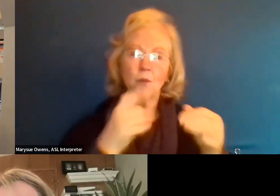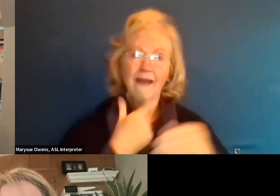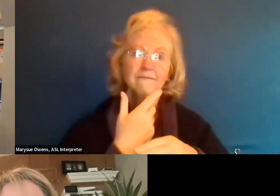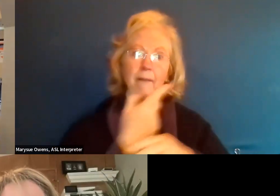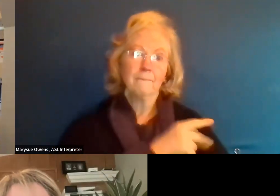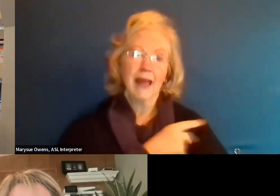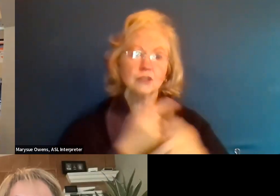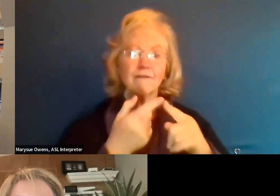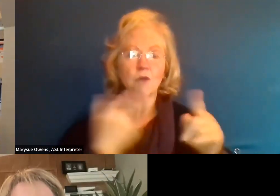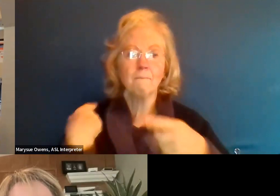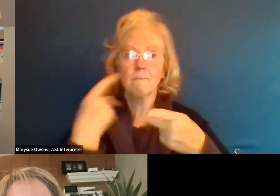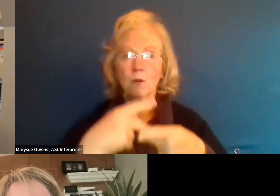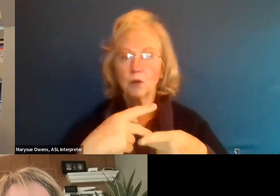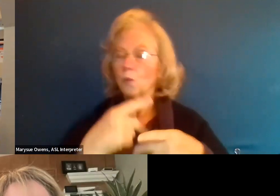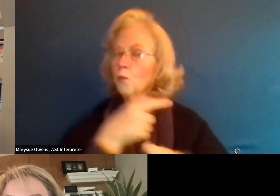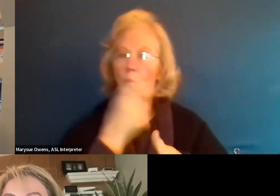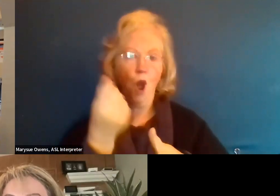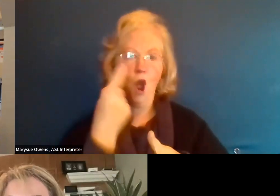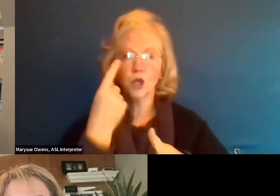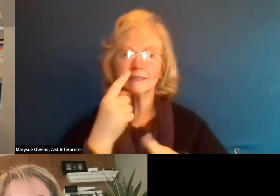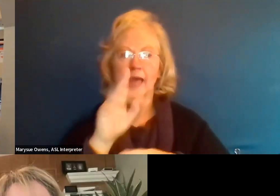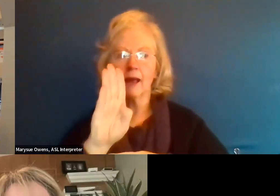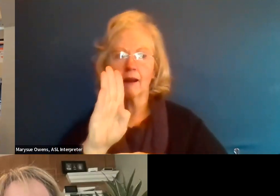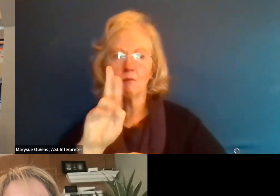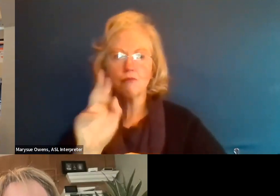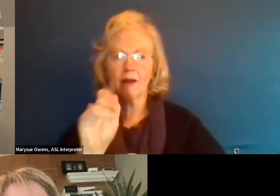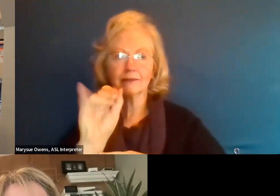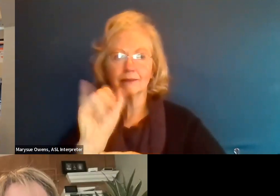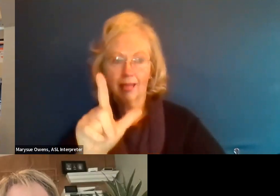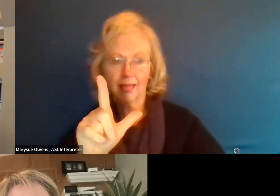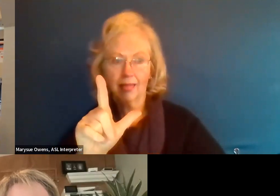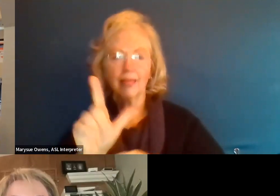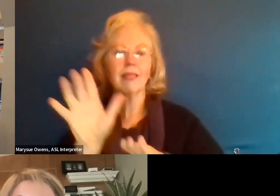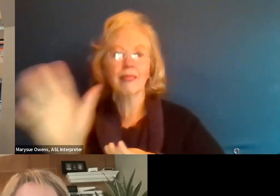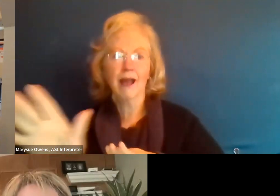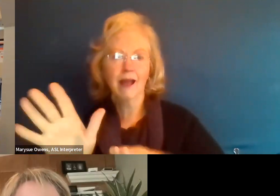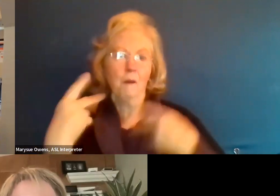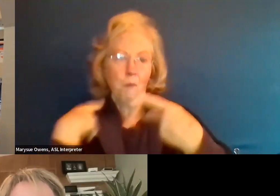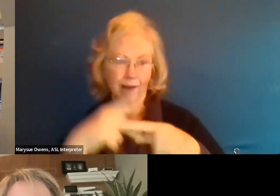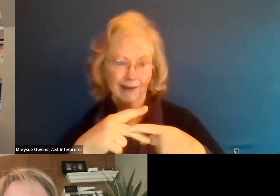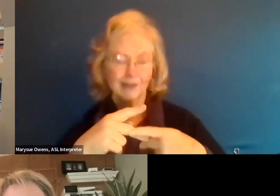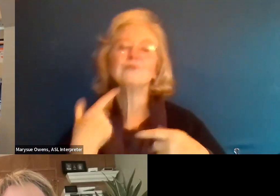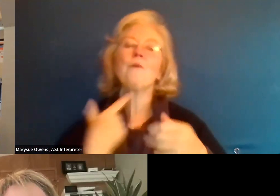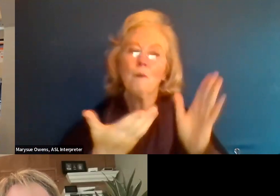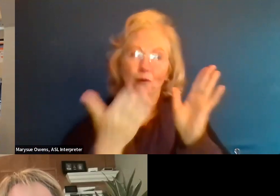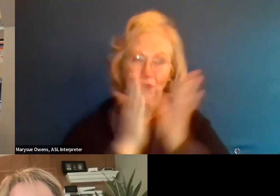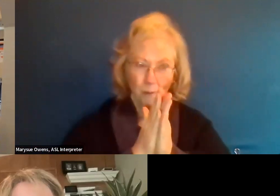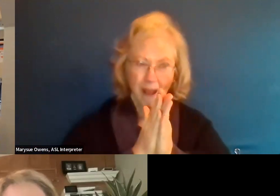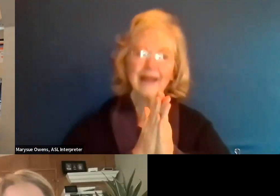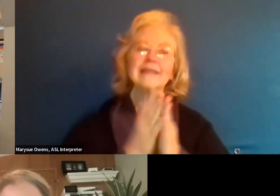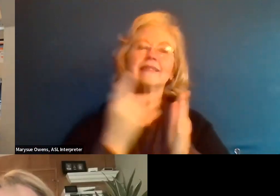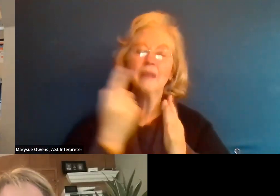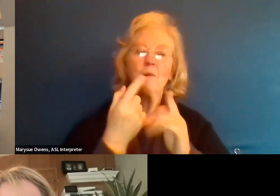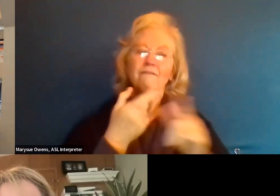example, from Portugal who don't understand Brazilian Portuguese. And so we will request somebody from